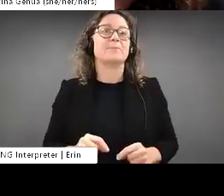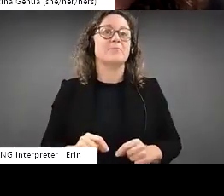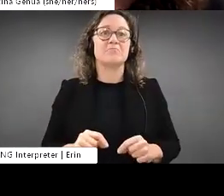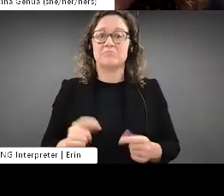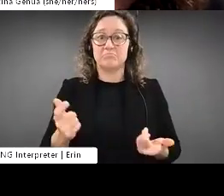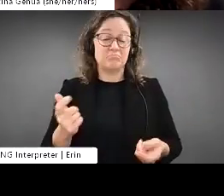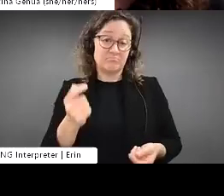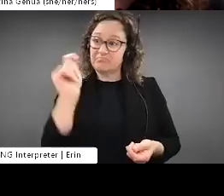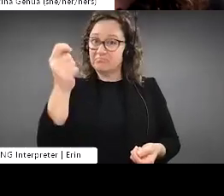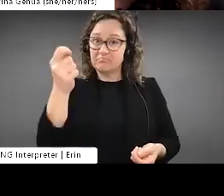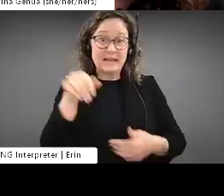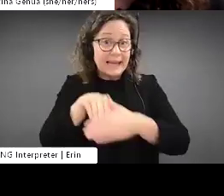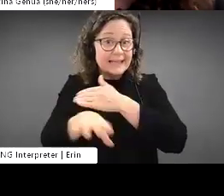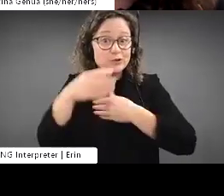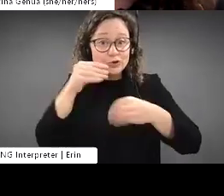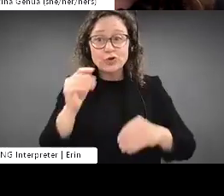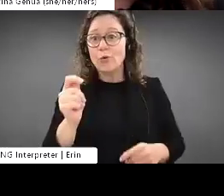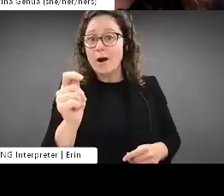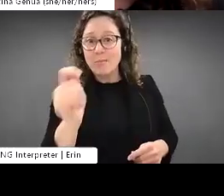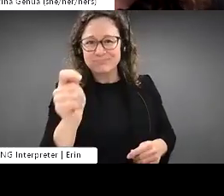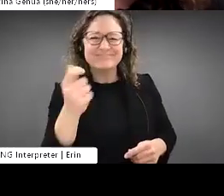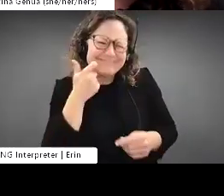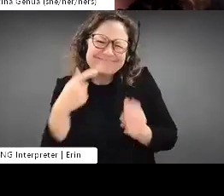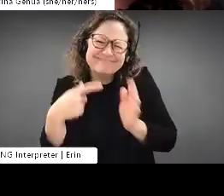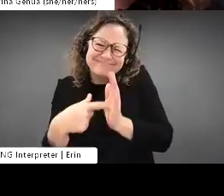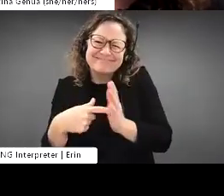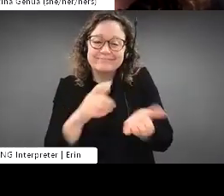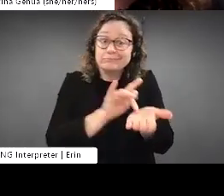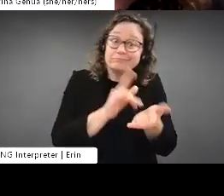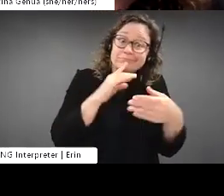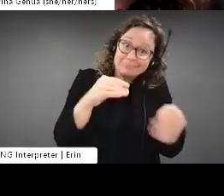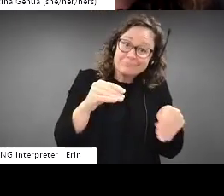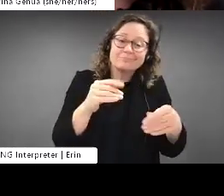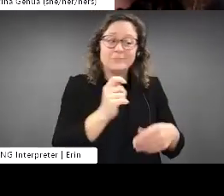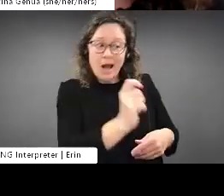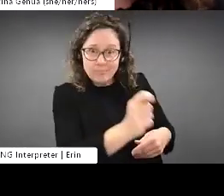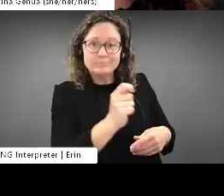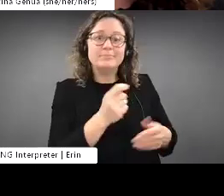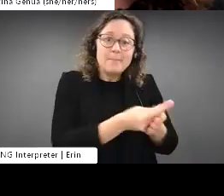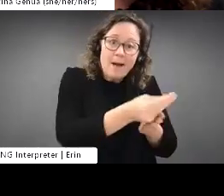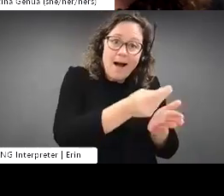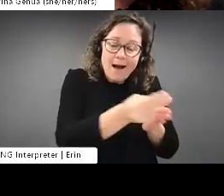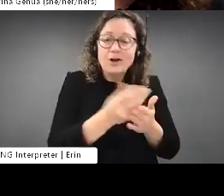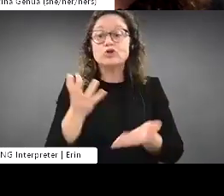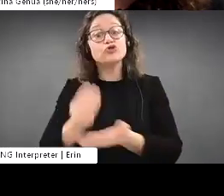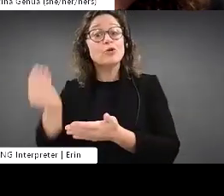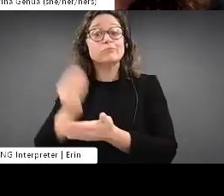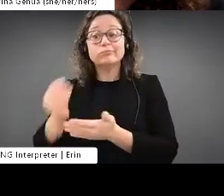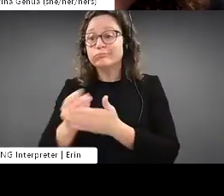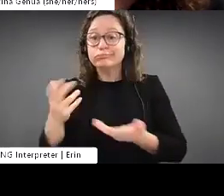at a store. So, like I just said, if you're at your local Shoppers Drug Mart, you can